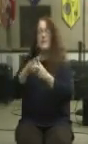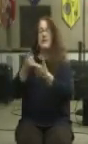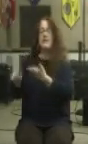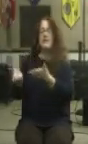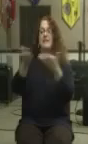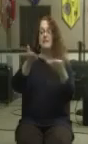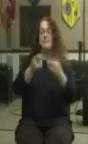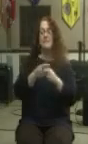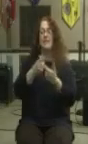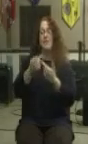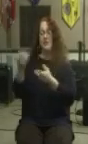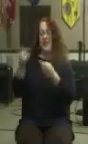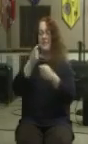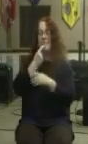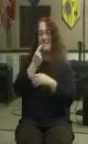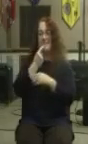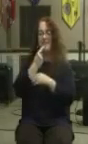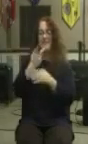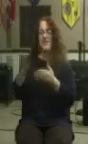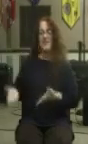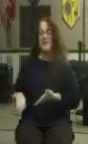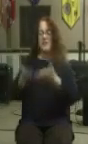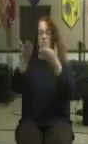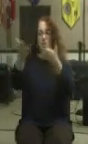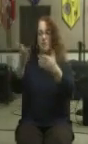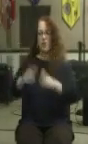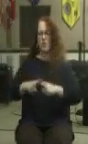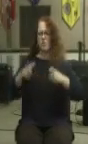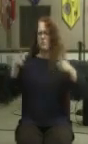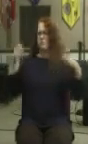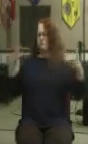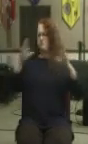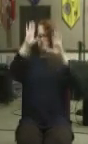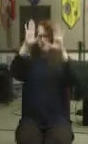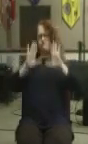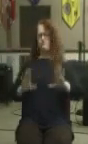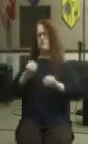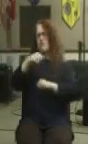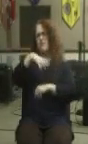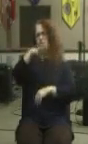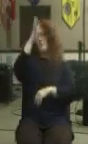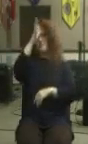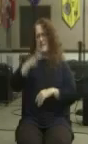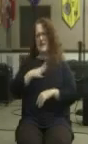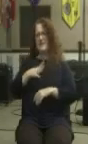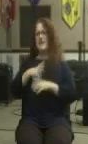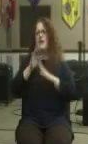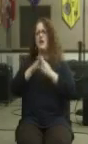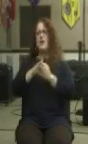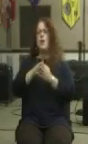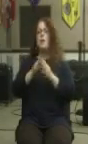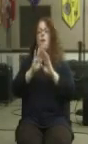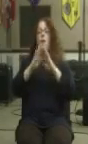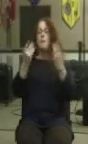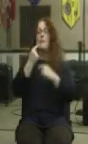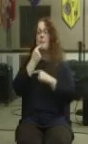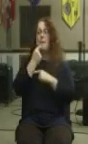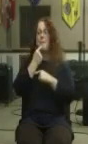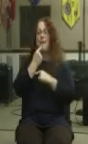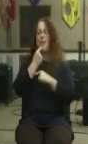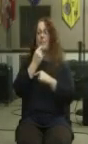them forward. He don't know that you gave me this tongue so I can come before great men and open my mouth and